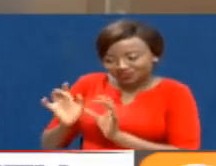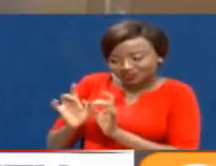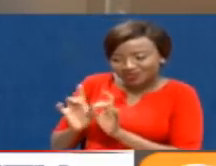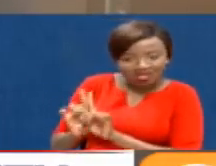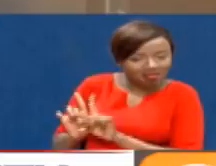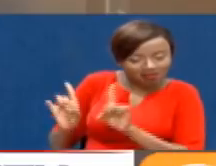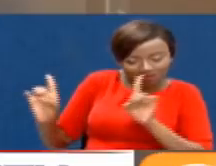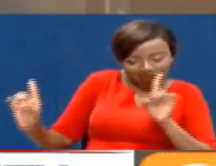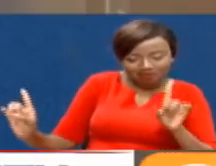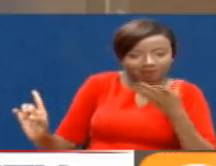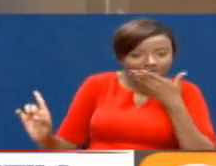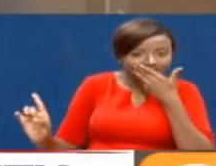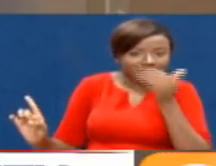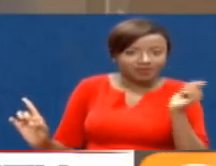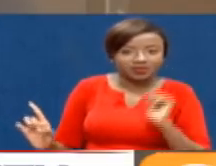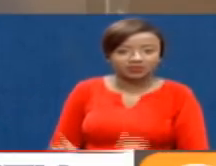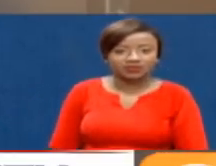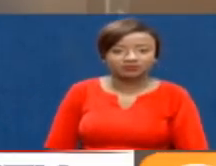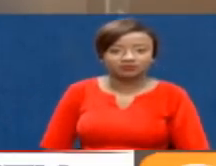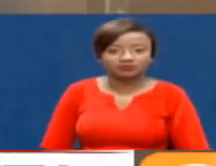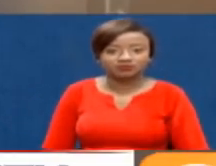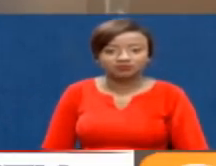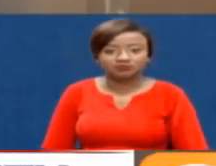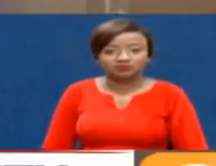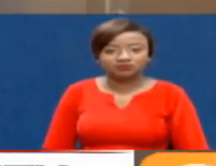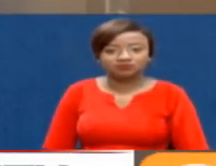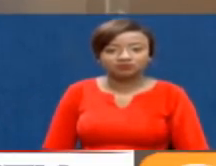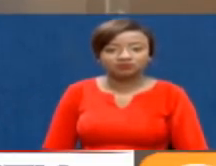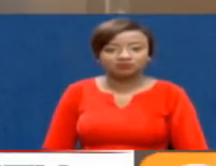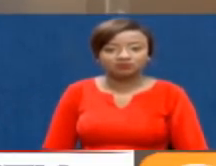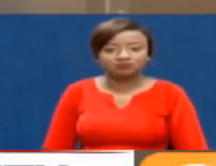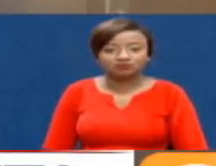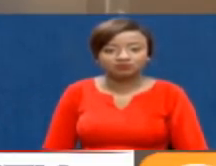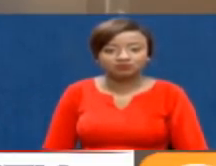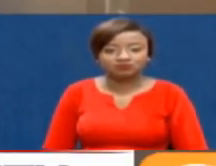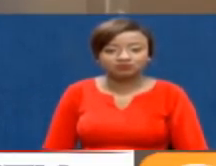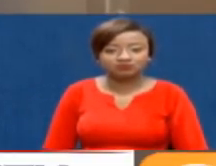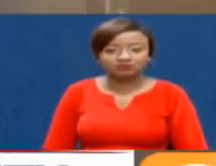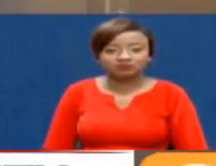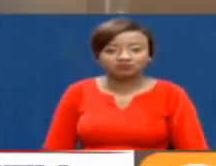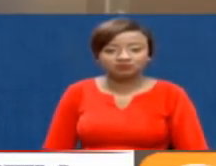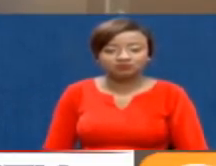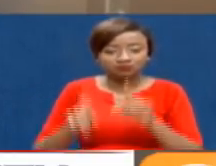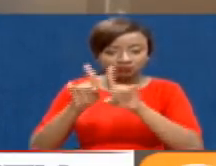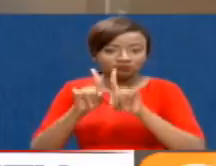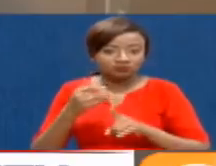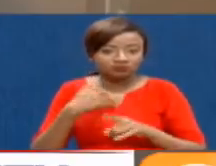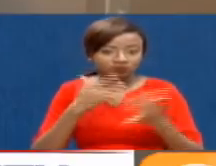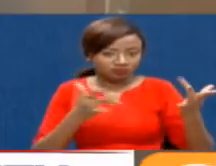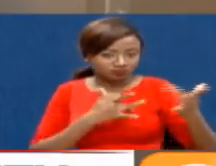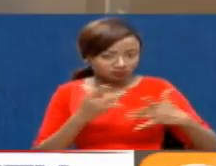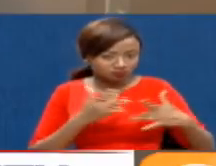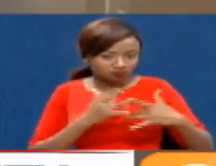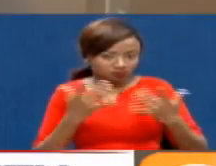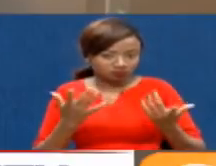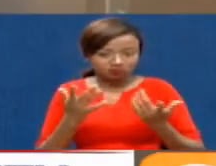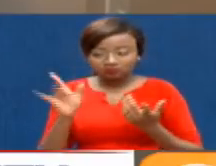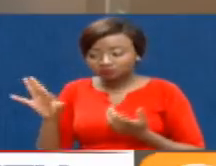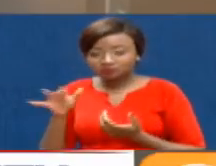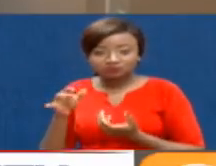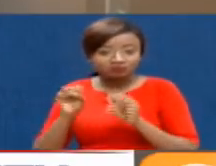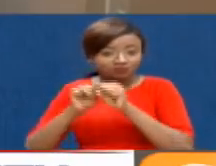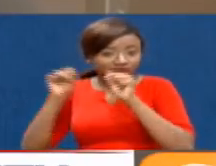you're infected, you don't risk infecting somebody else. And beyond that, there is a real concern about the capacity of the medical system